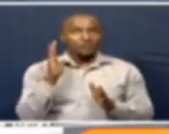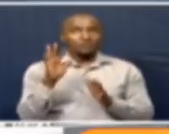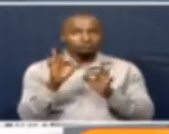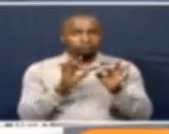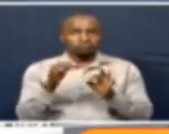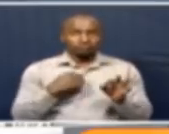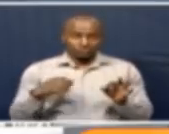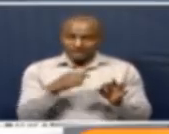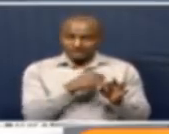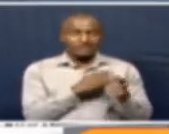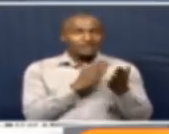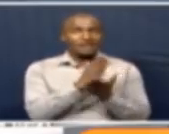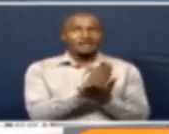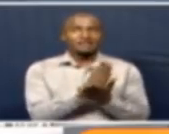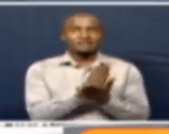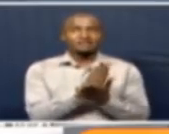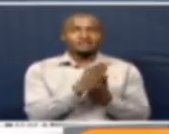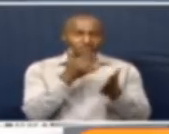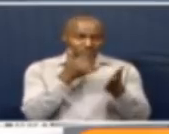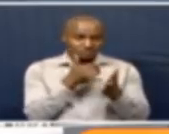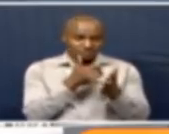the rights that are involved